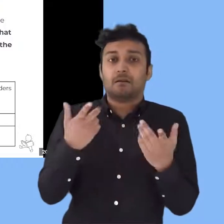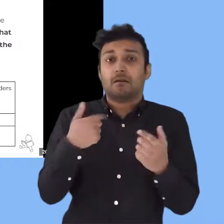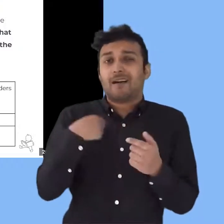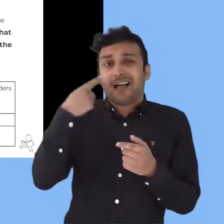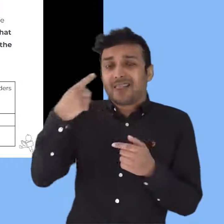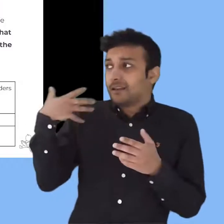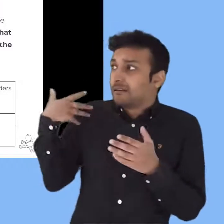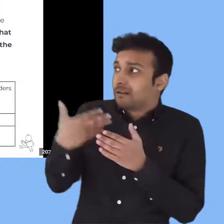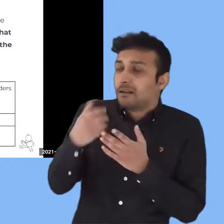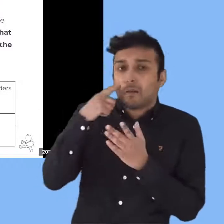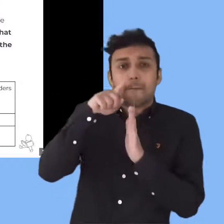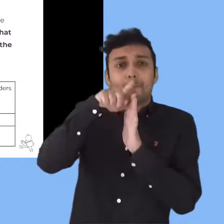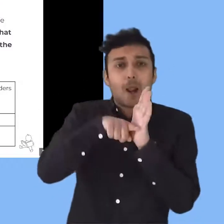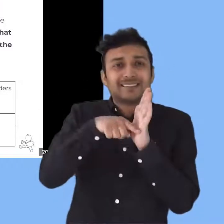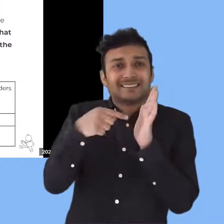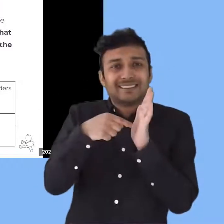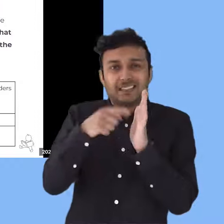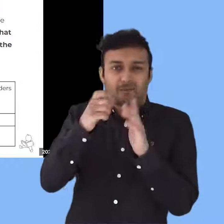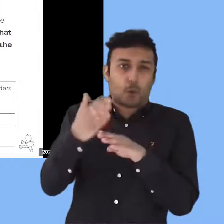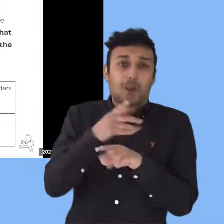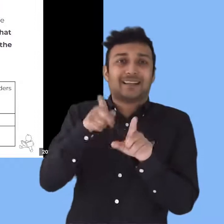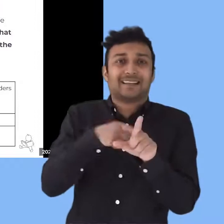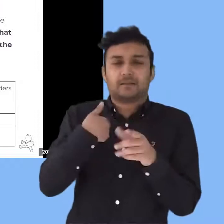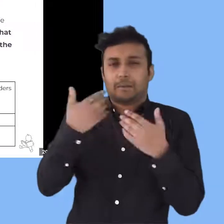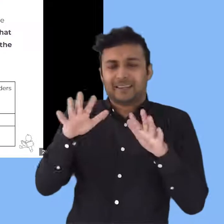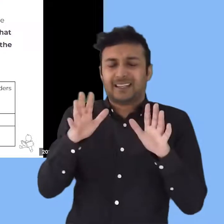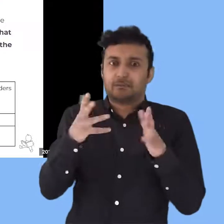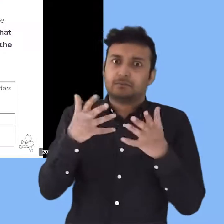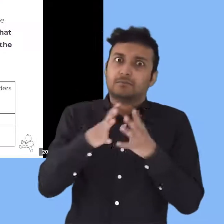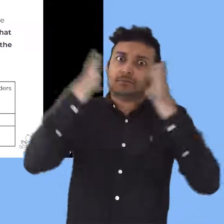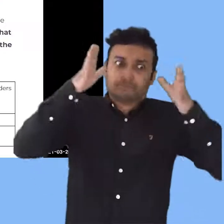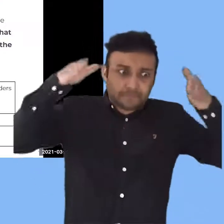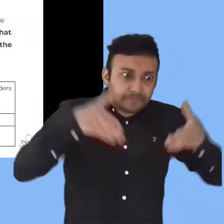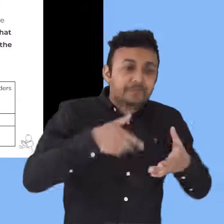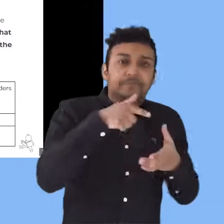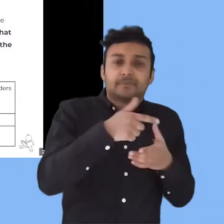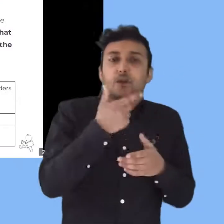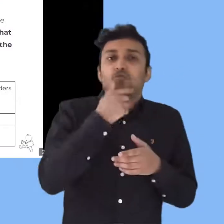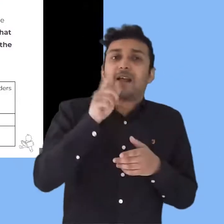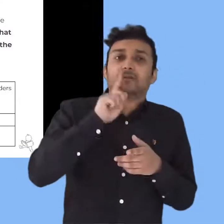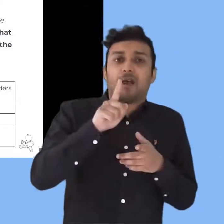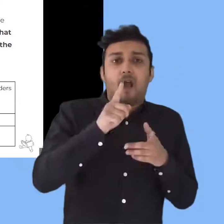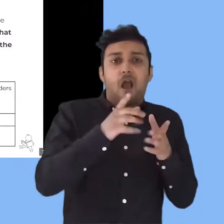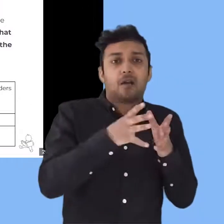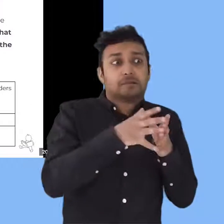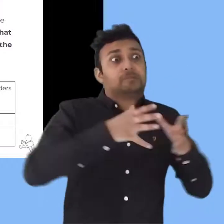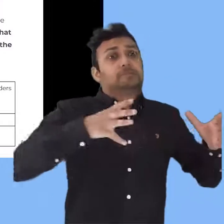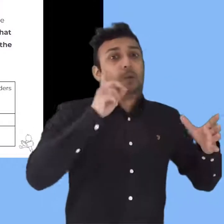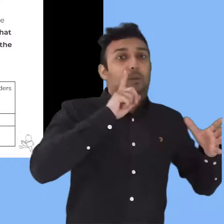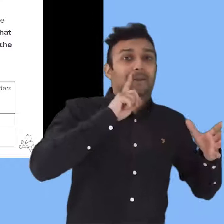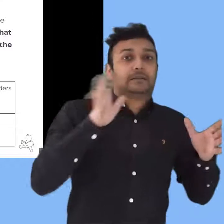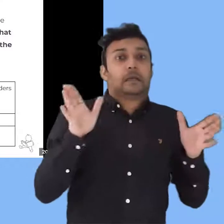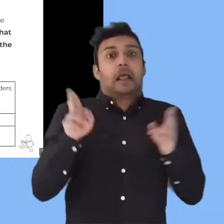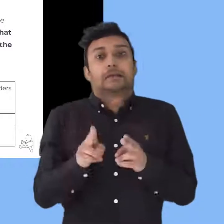policy context within the early years has been a real focus on the gender imbalance of the profession, and also the need to tackle